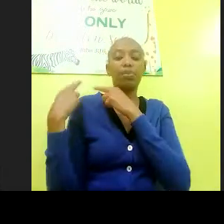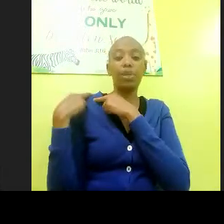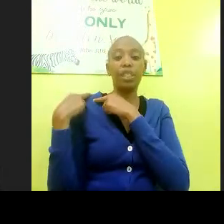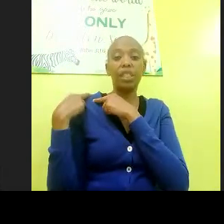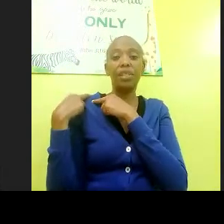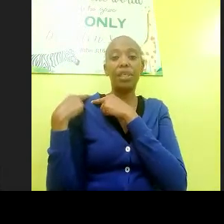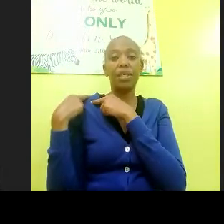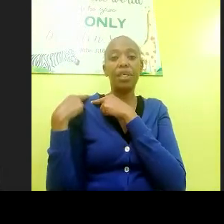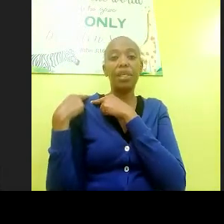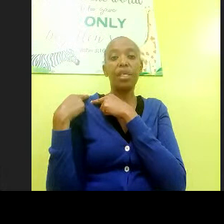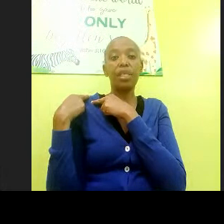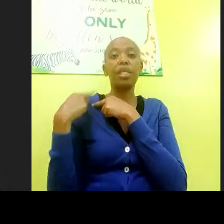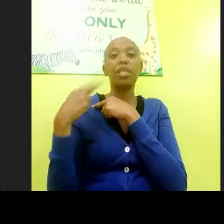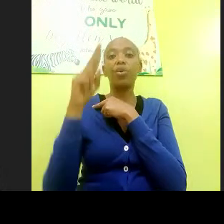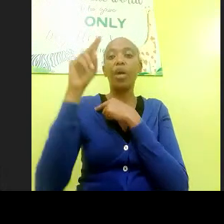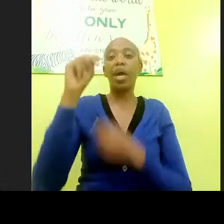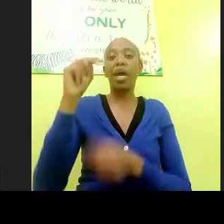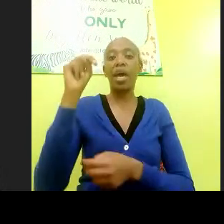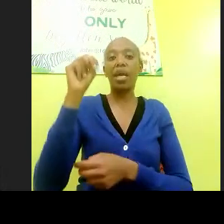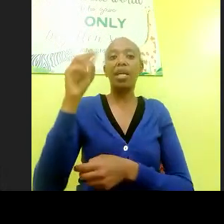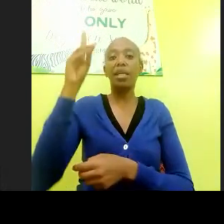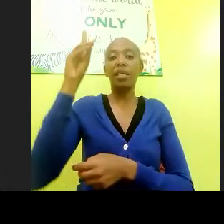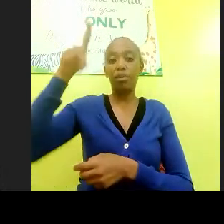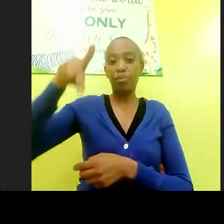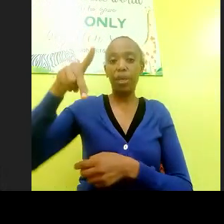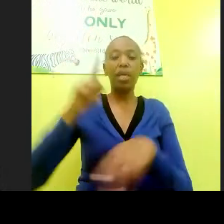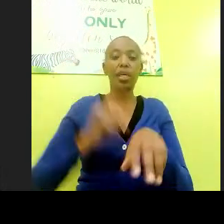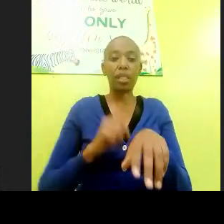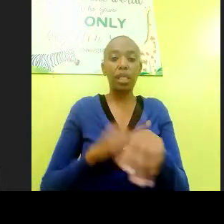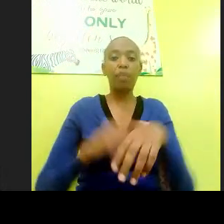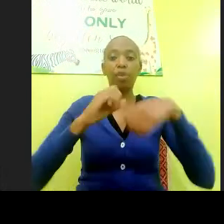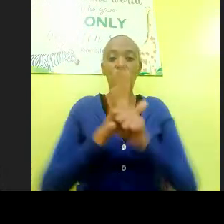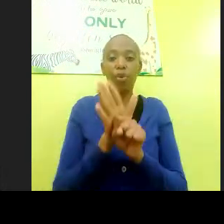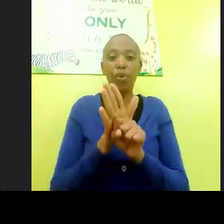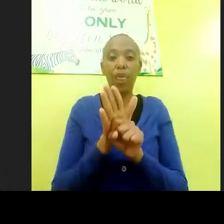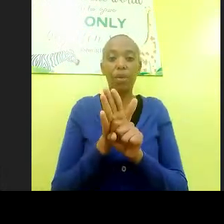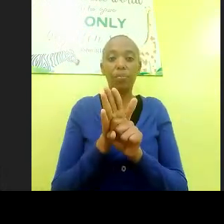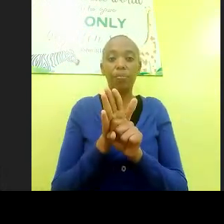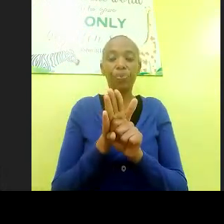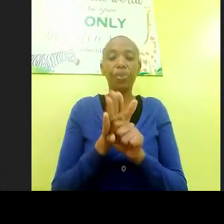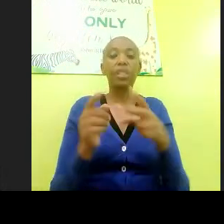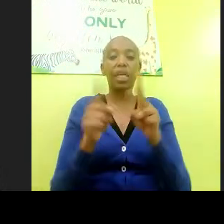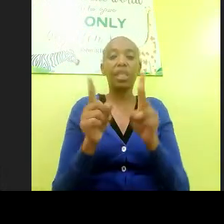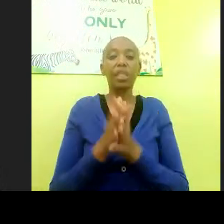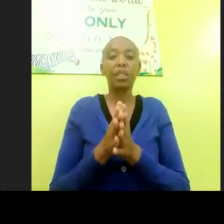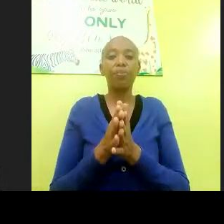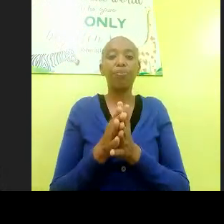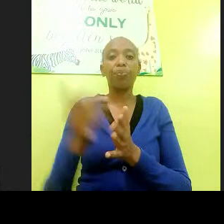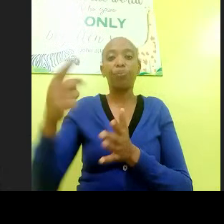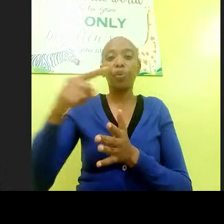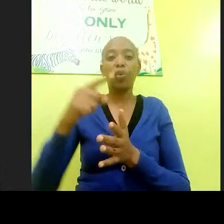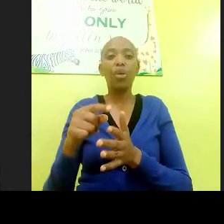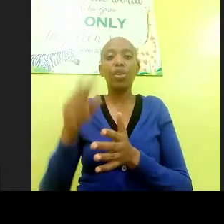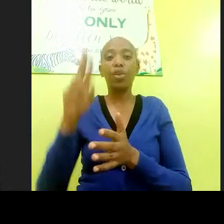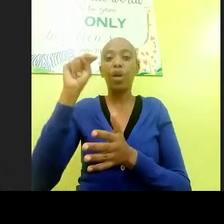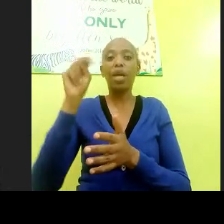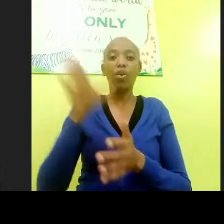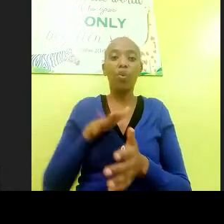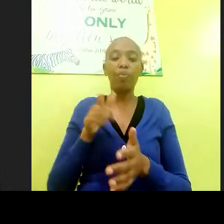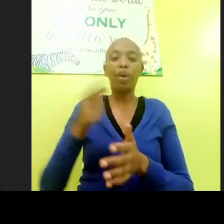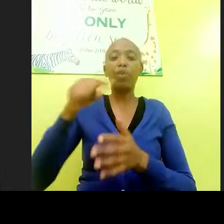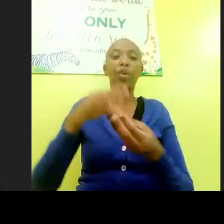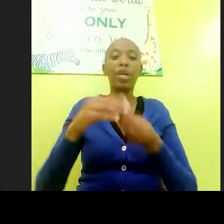in UNDP, when the coronavirus, the crisis started, with UN Women, we